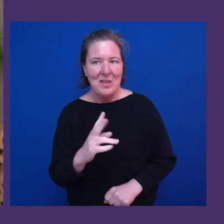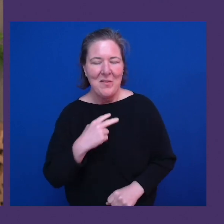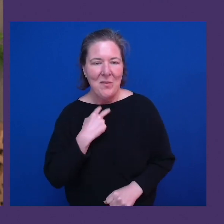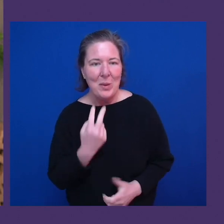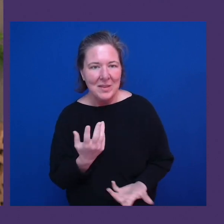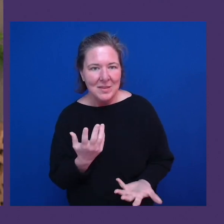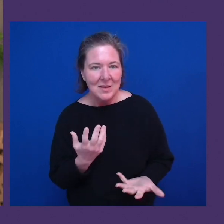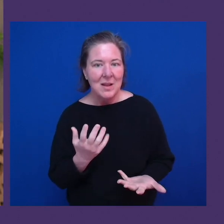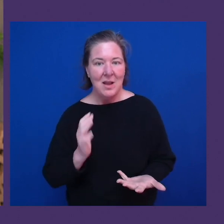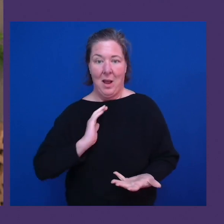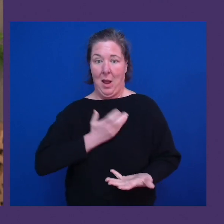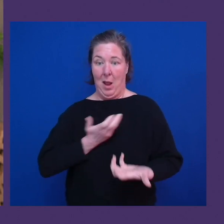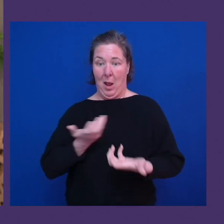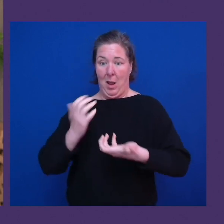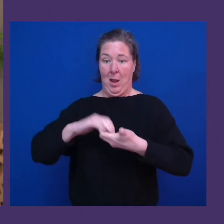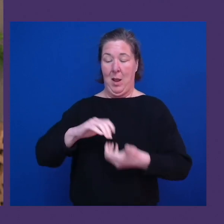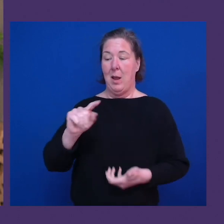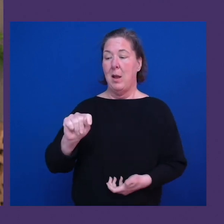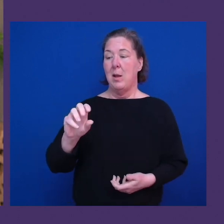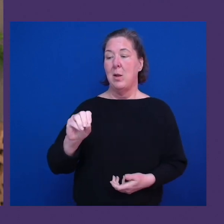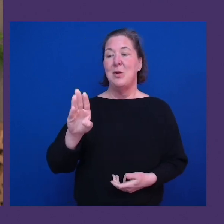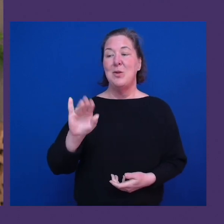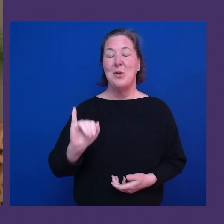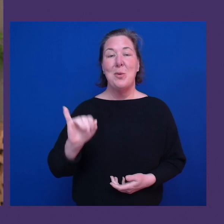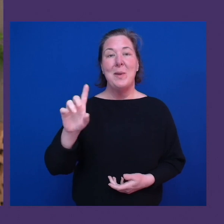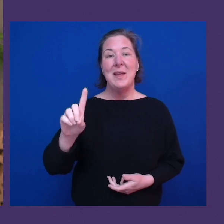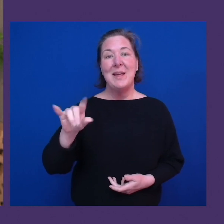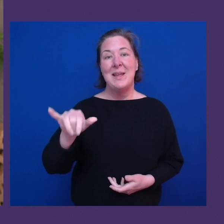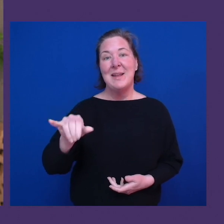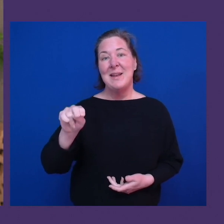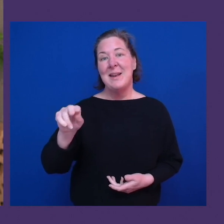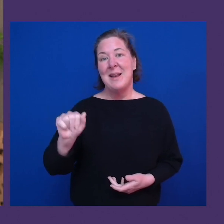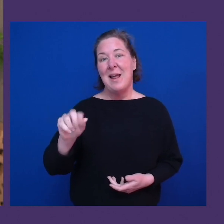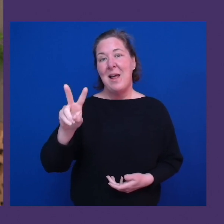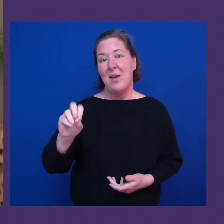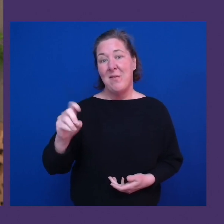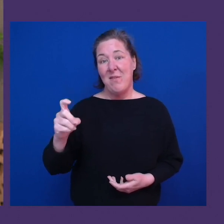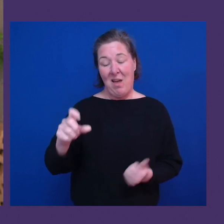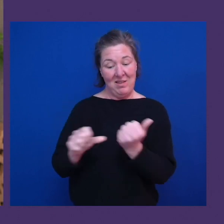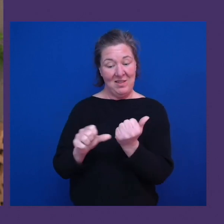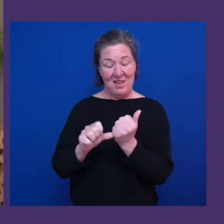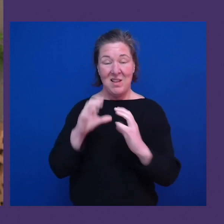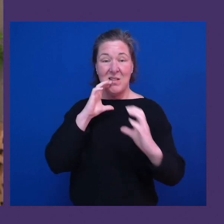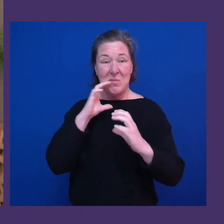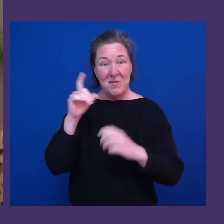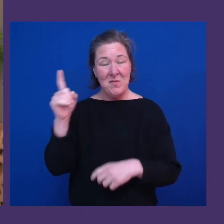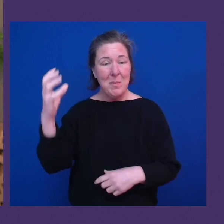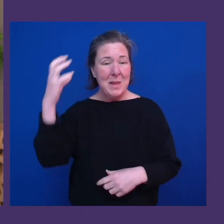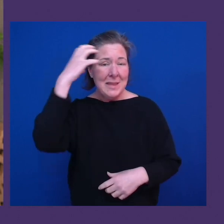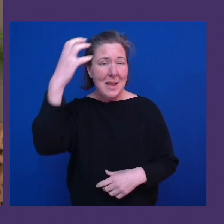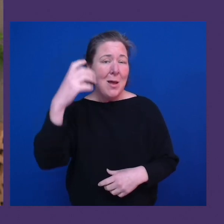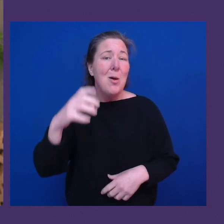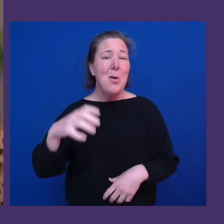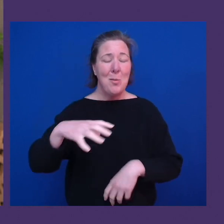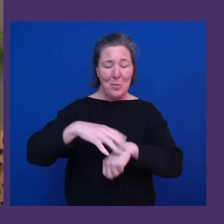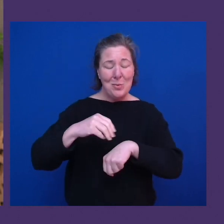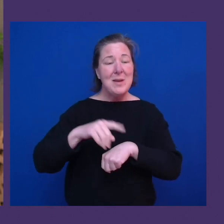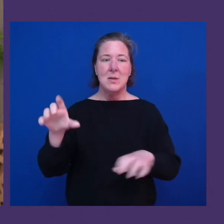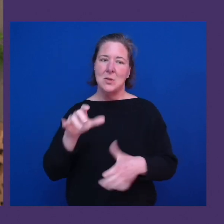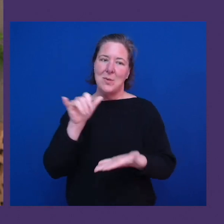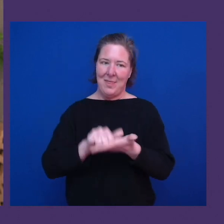our partner, Tobii Dynavox, an assistive communications company based in Stockholm, Sweden, is doing just